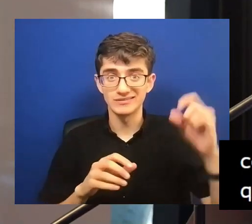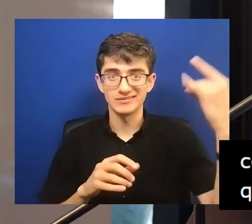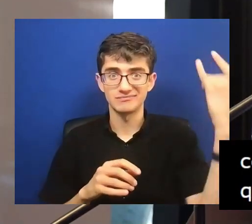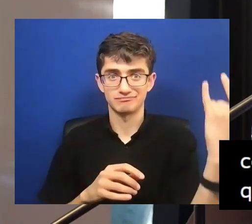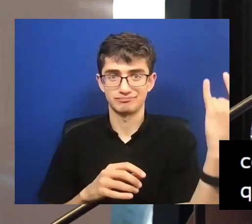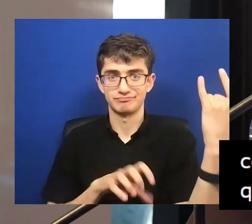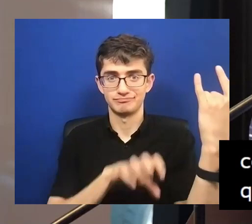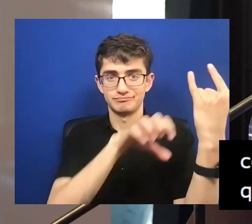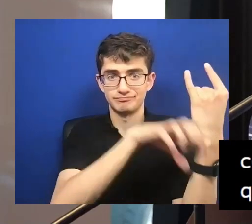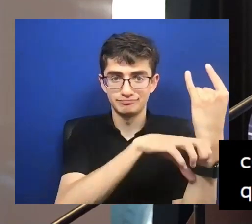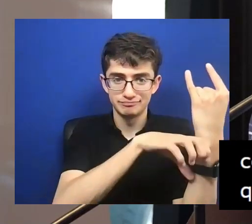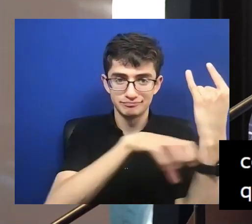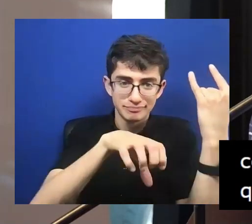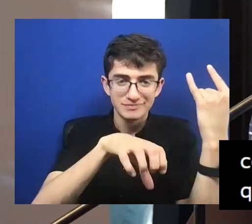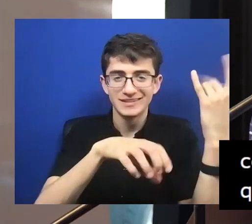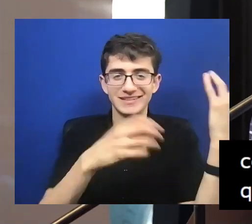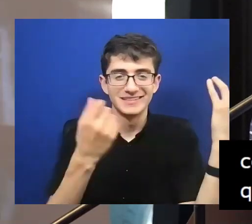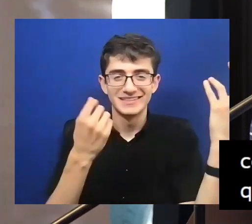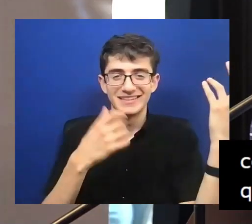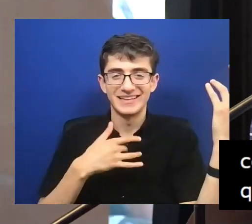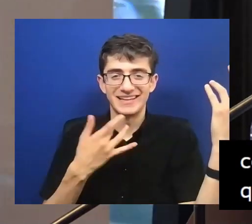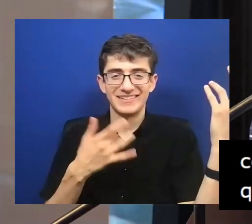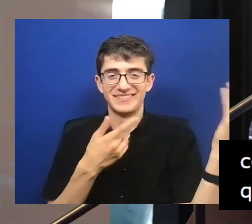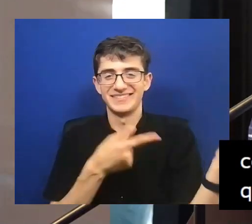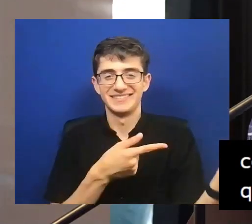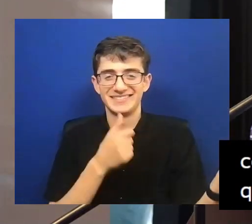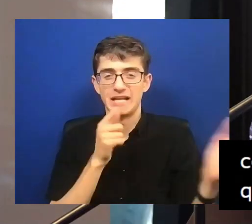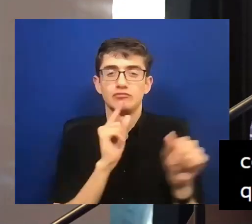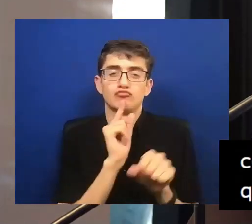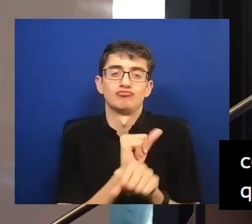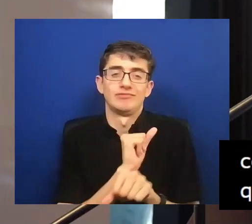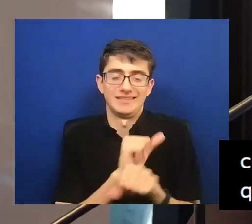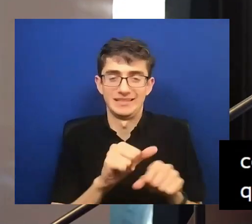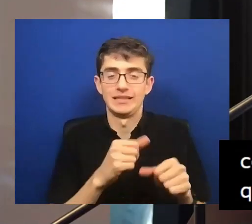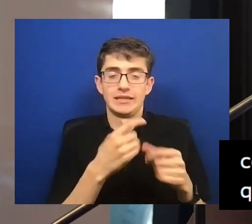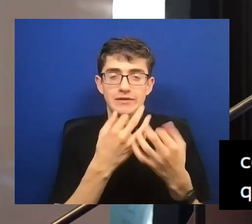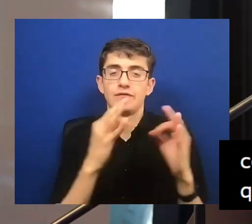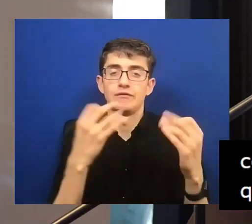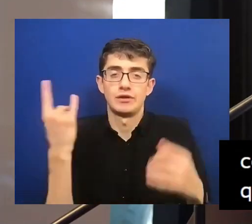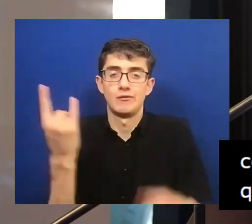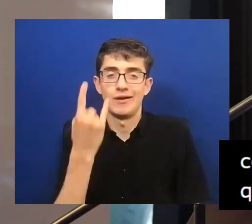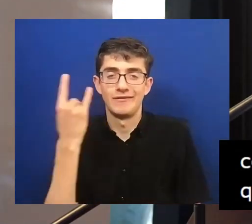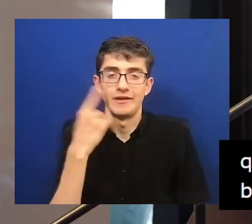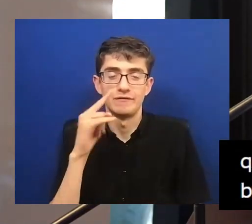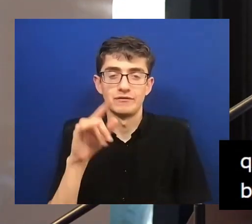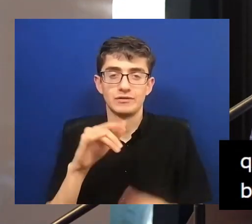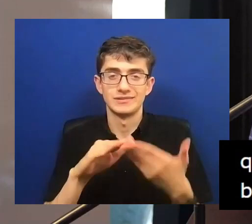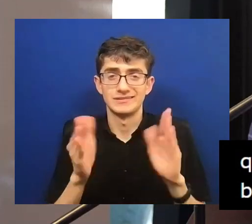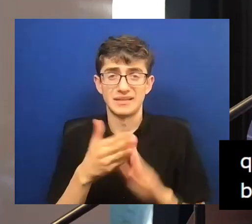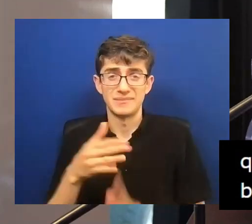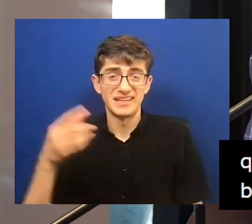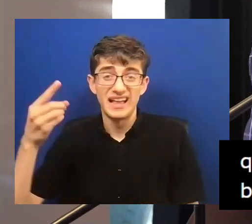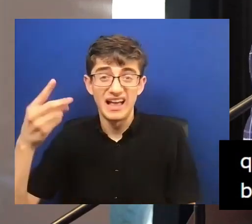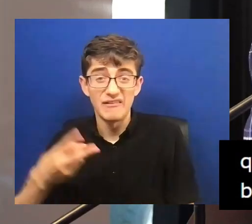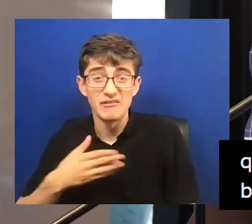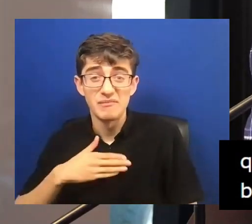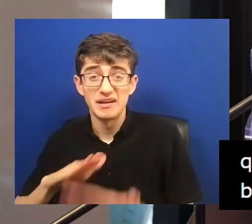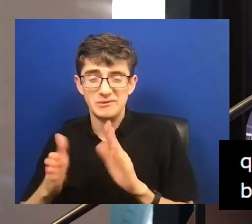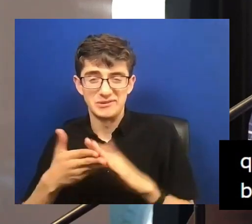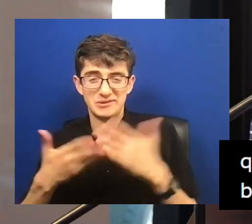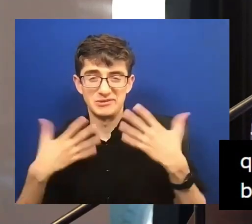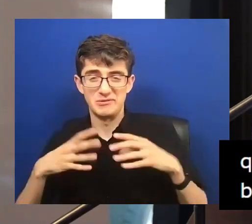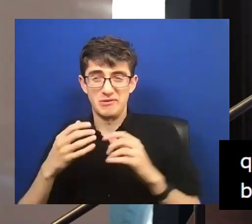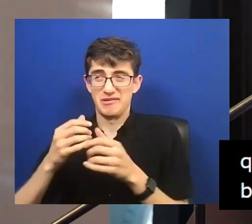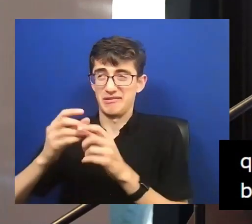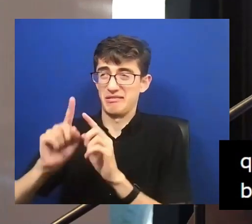consider citywide municipal free Wi-Fi. And half of my community doesn't want those goddamn 5G tall things in